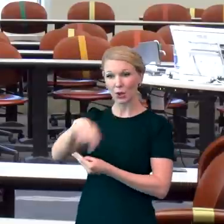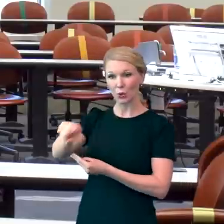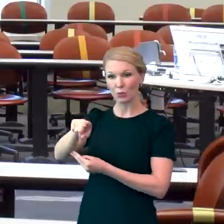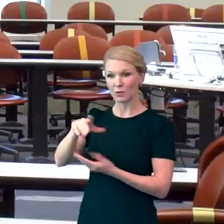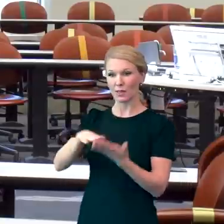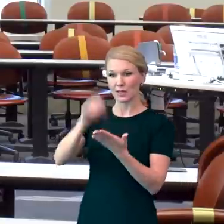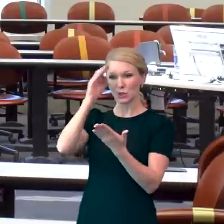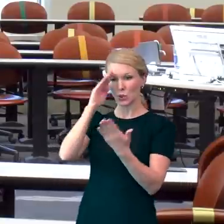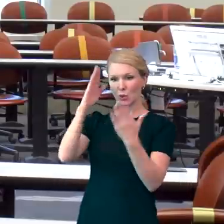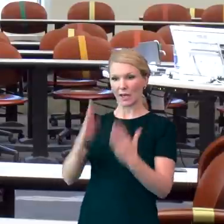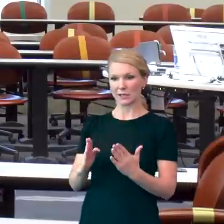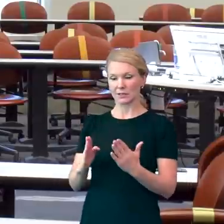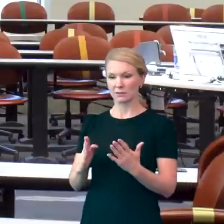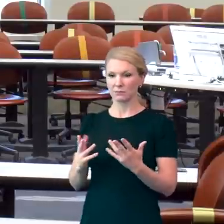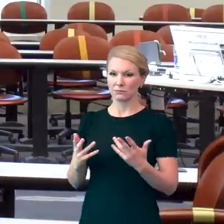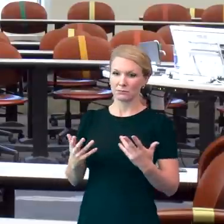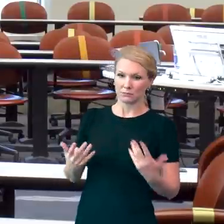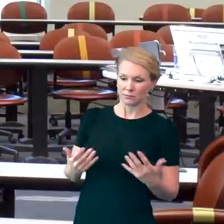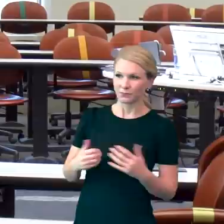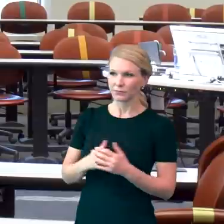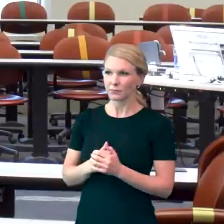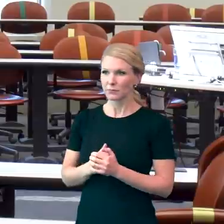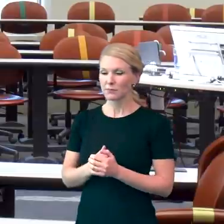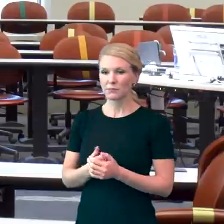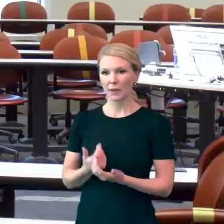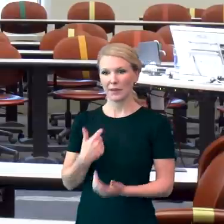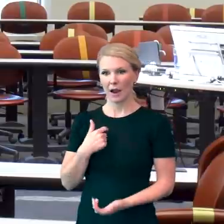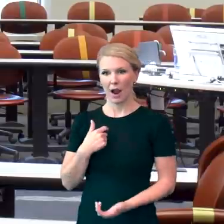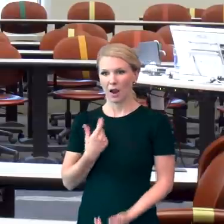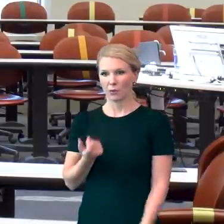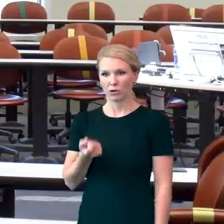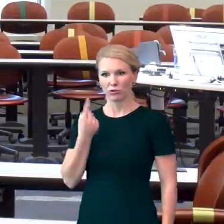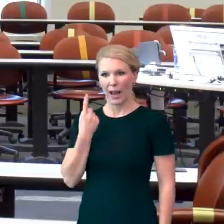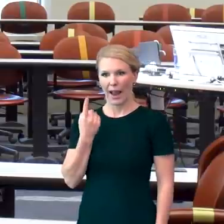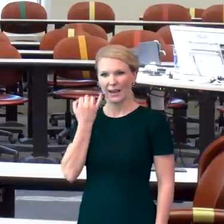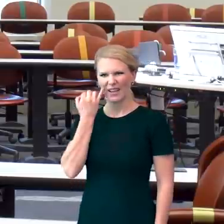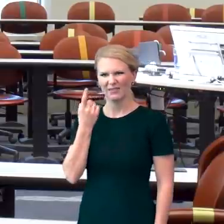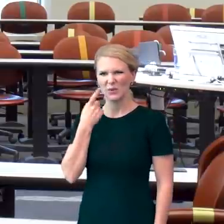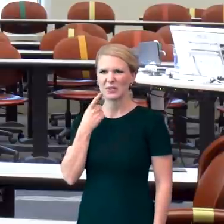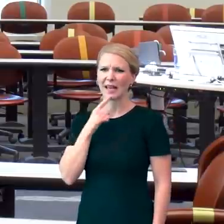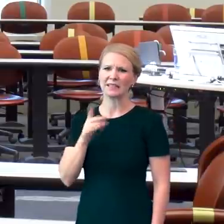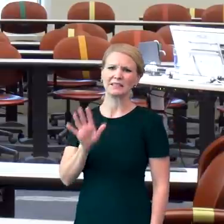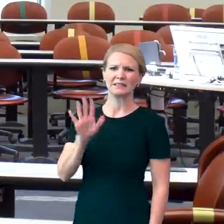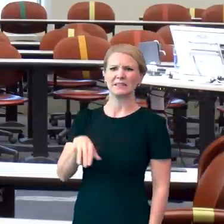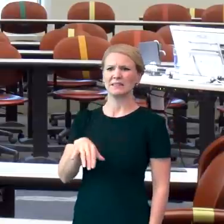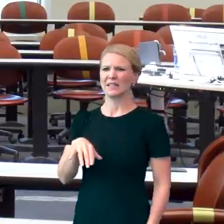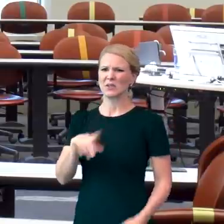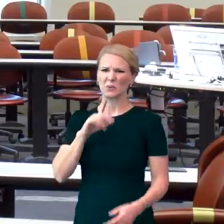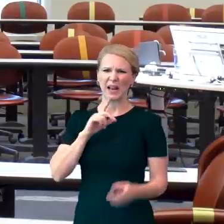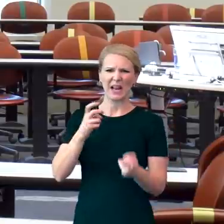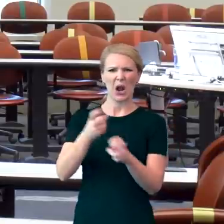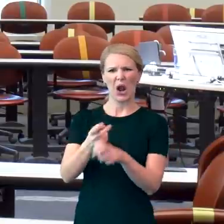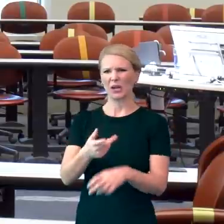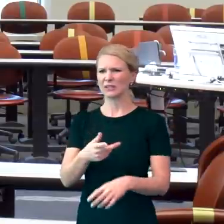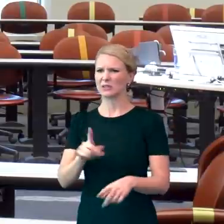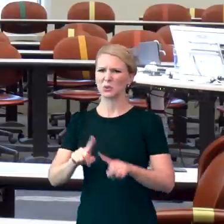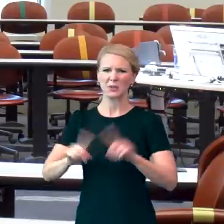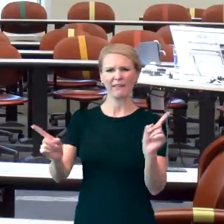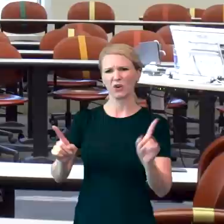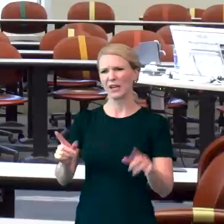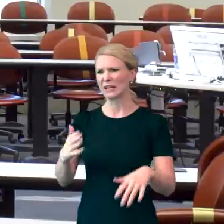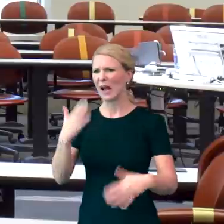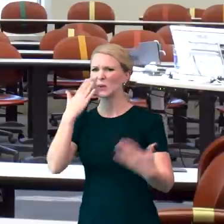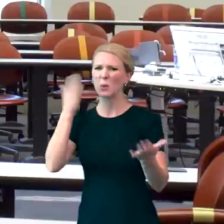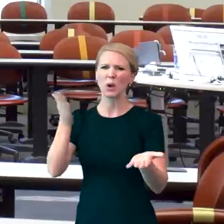students. It would have been understandable, so understandable for you to say, you know what? Things are too different. There are too